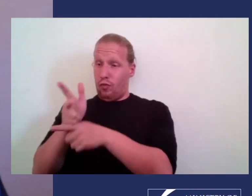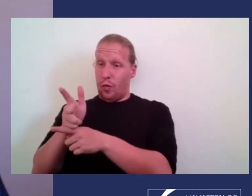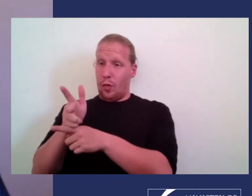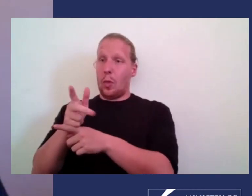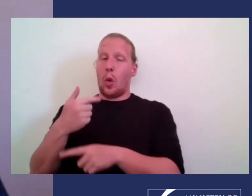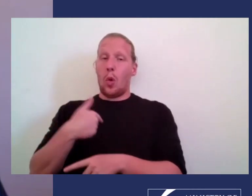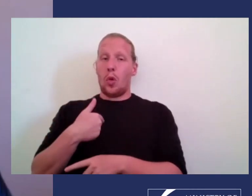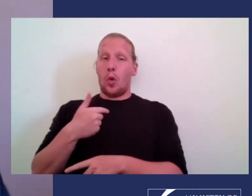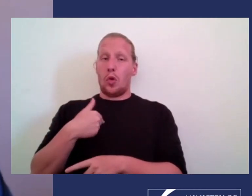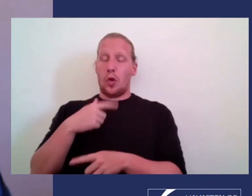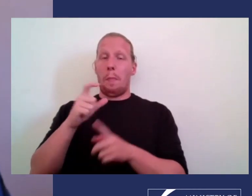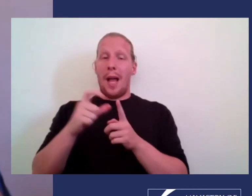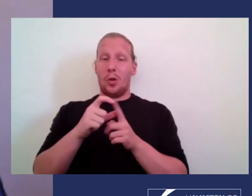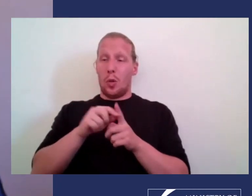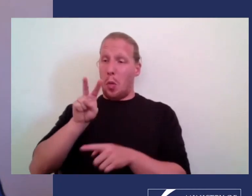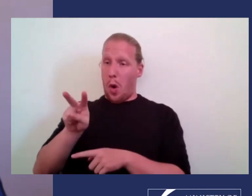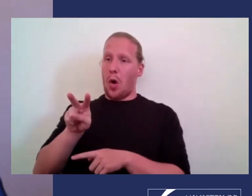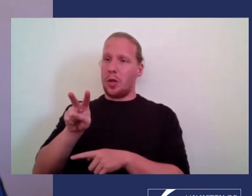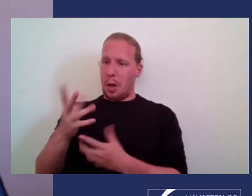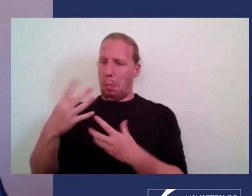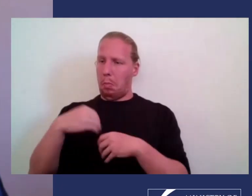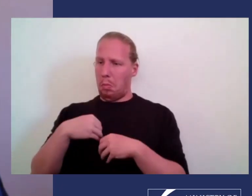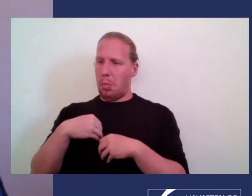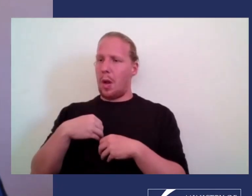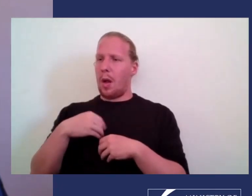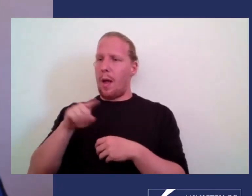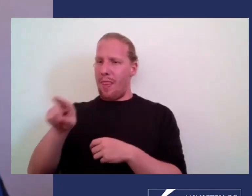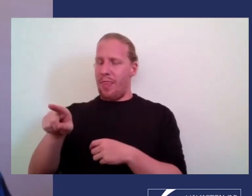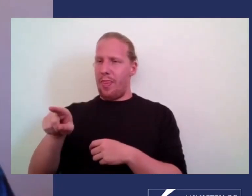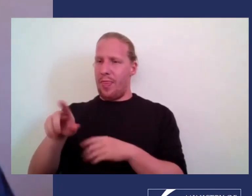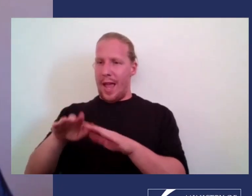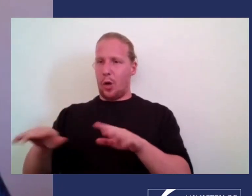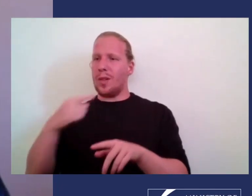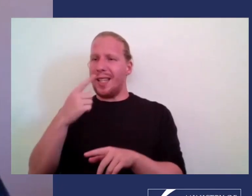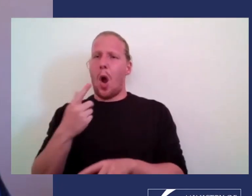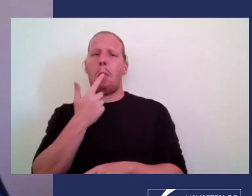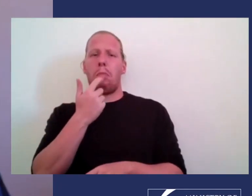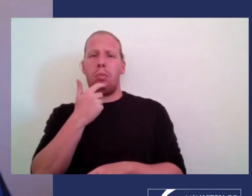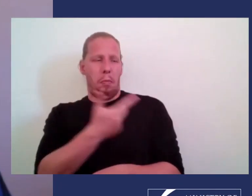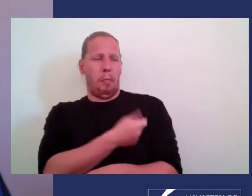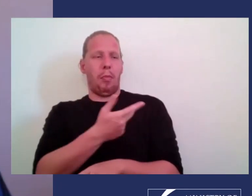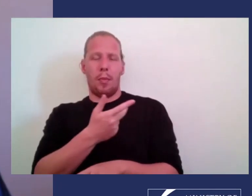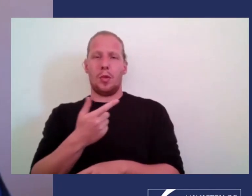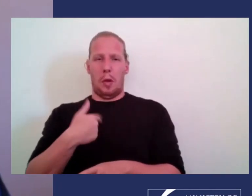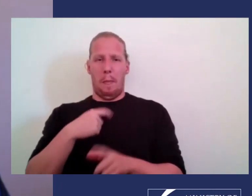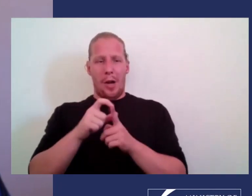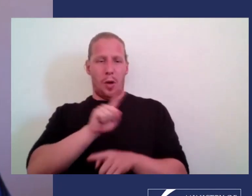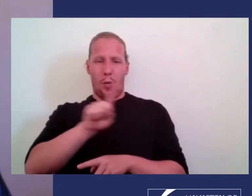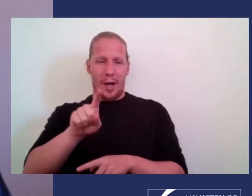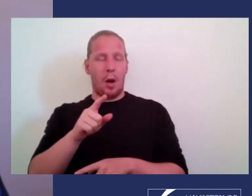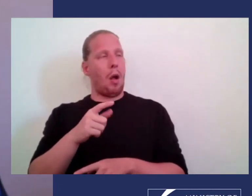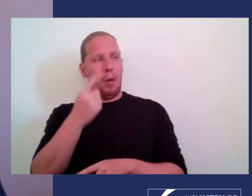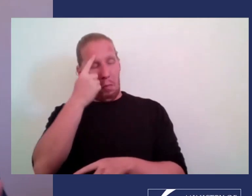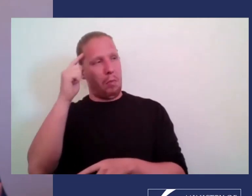oh, it was just a pinch. And, that was really effective for Tui, because she was like, oh, well, it's just going to be a pinch. I